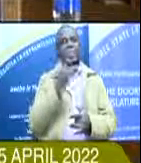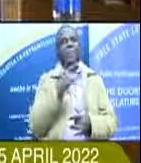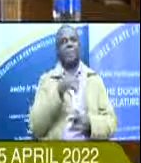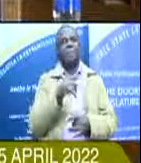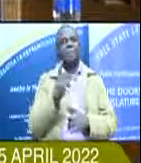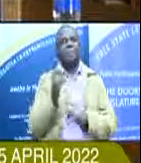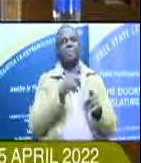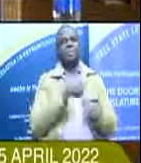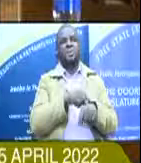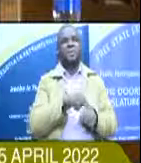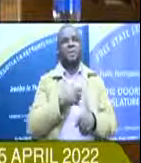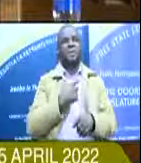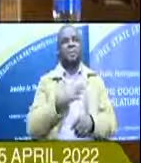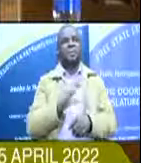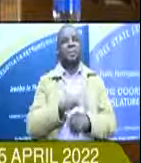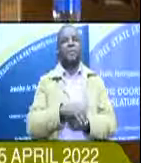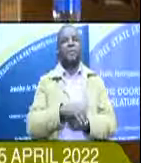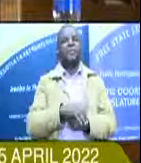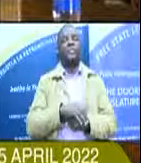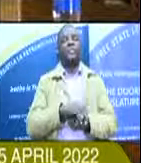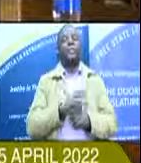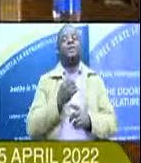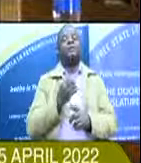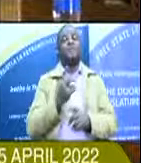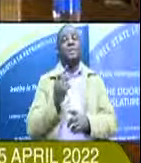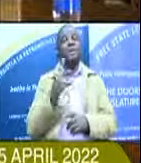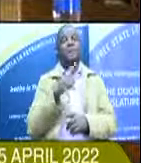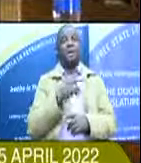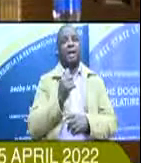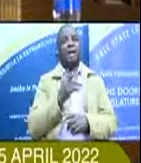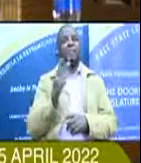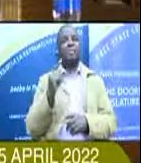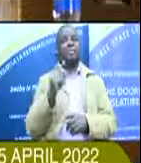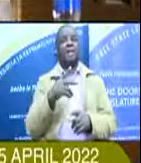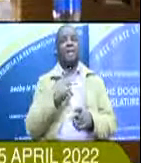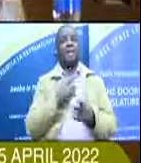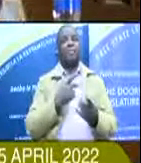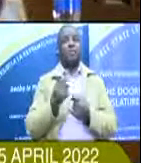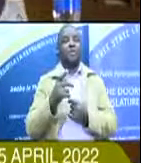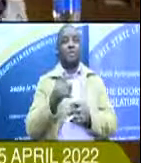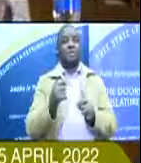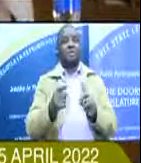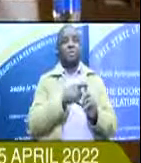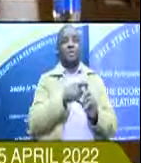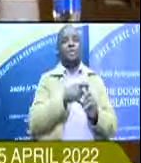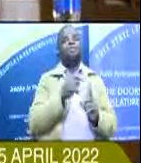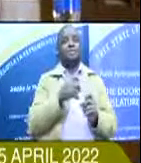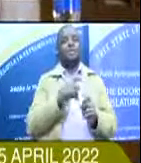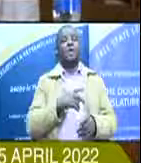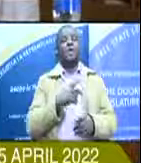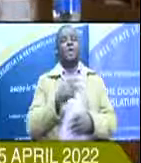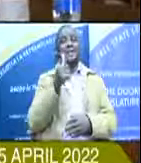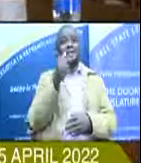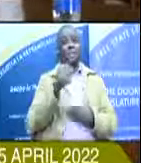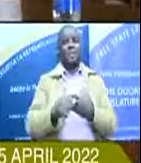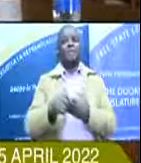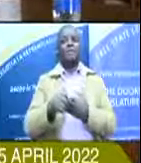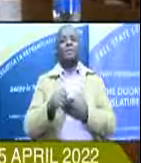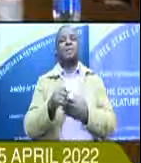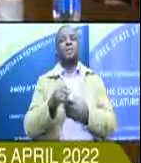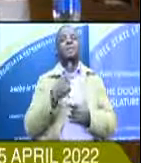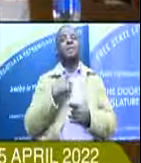In addition, same-day ARV initiation of HIV-positive patients, 6 monthly drug